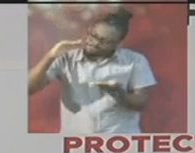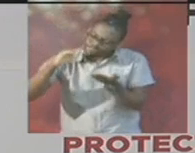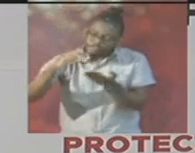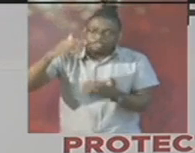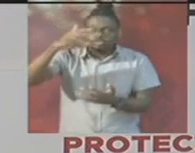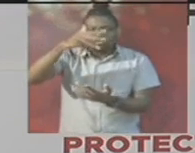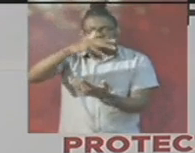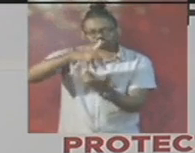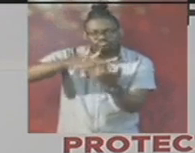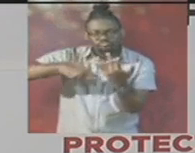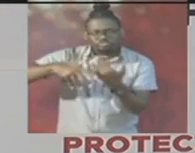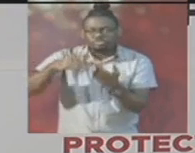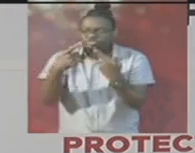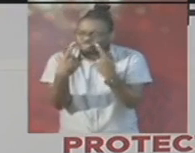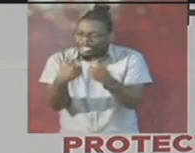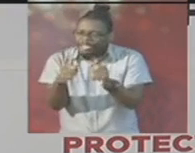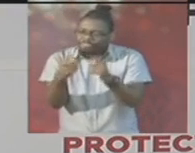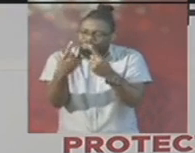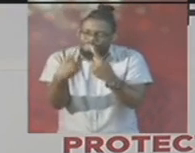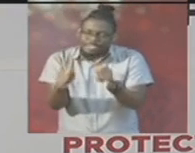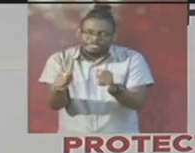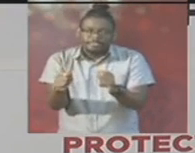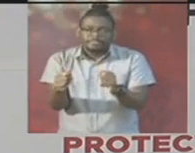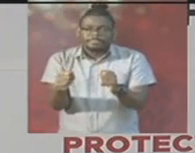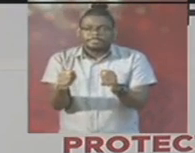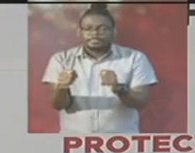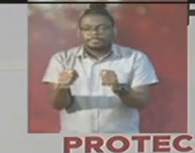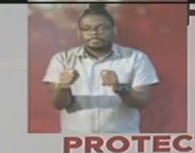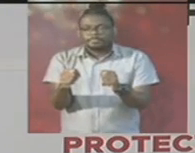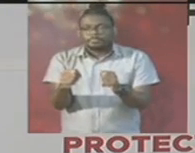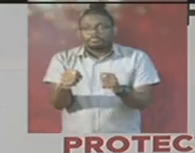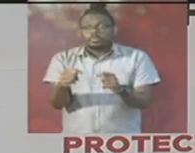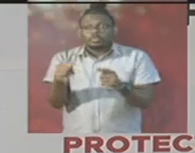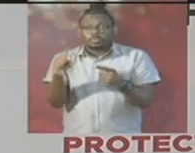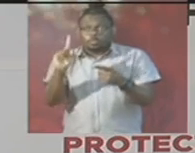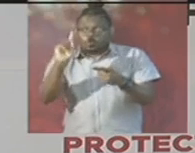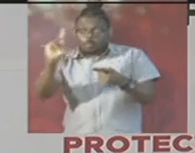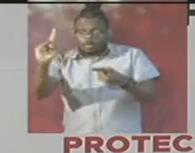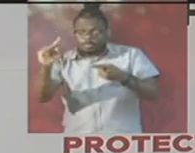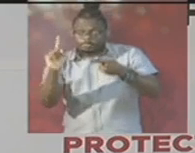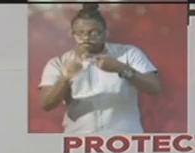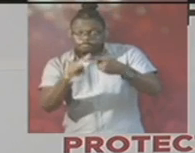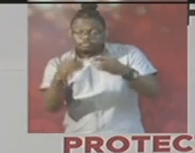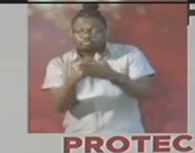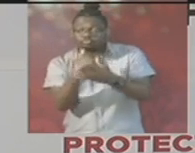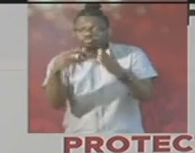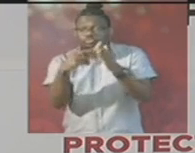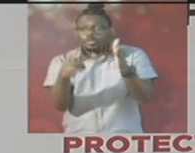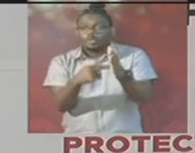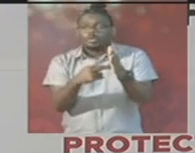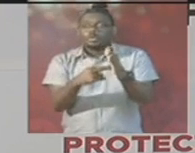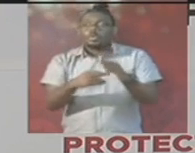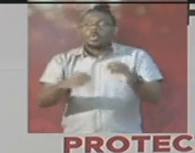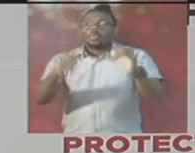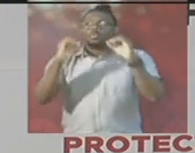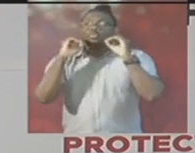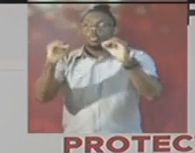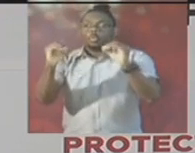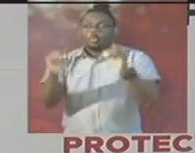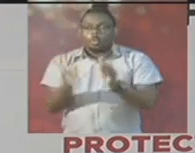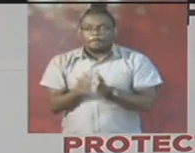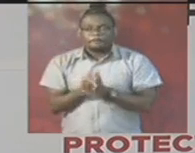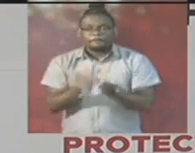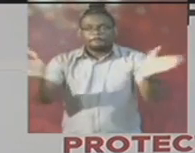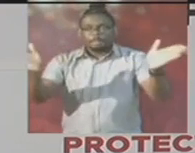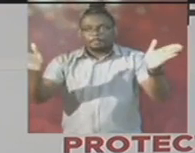as much as possible. The measures are: there will be no public gatherings for entertainment